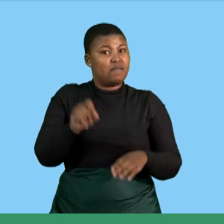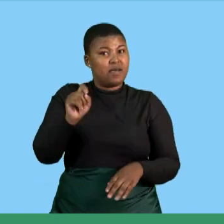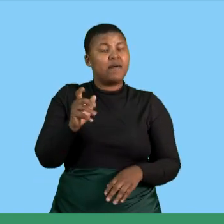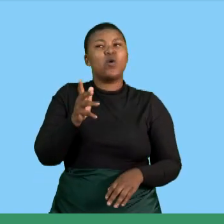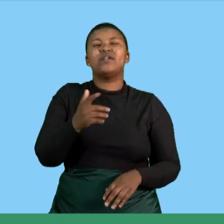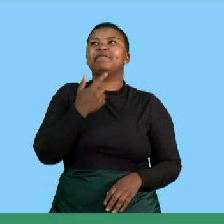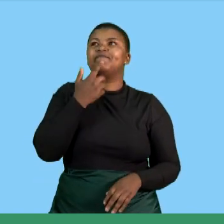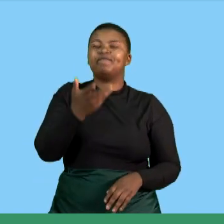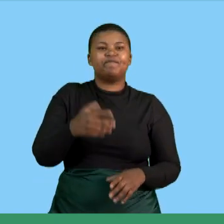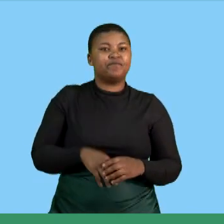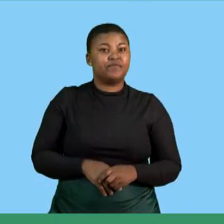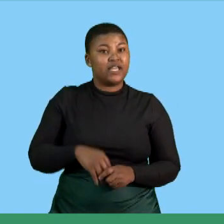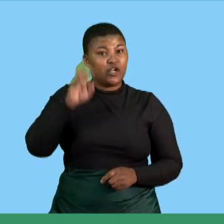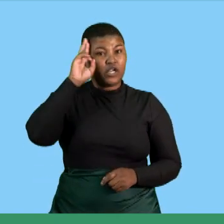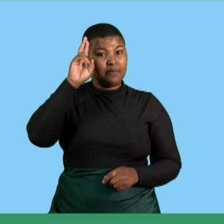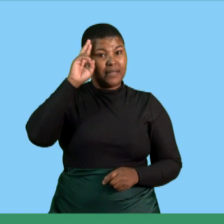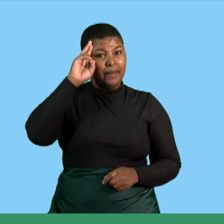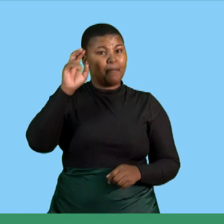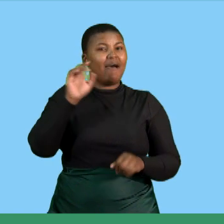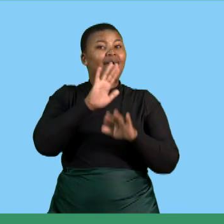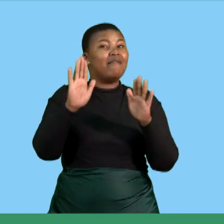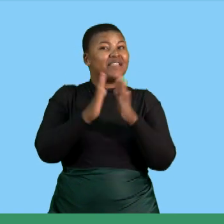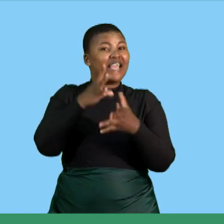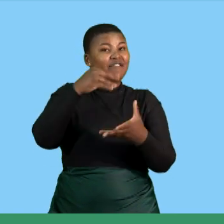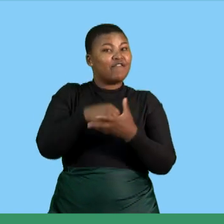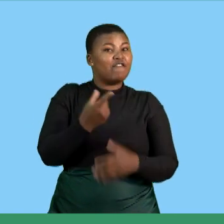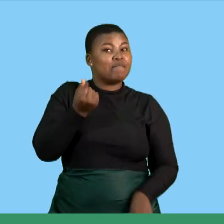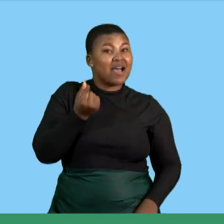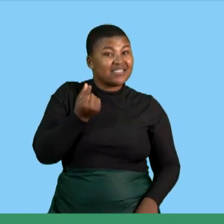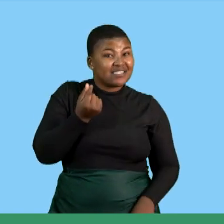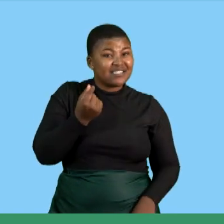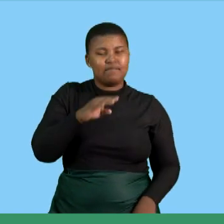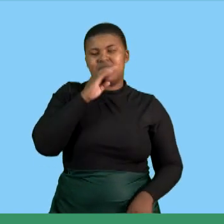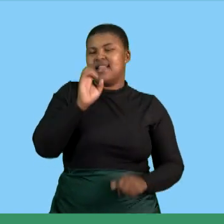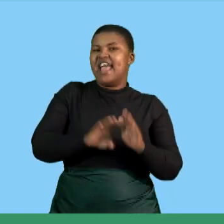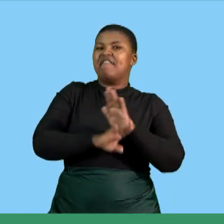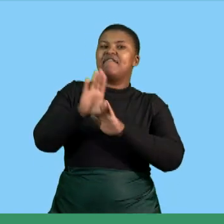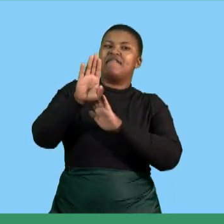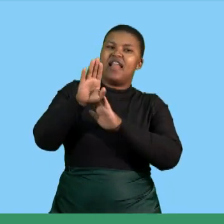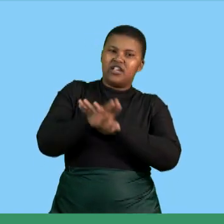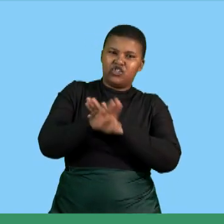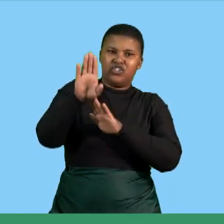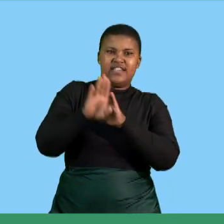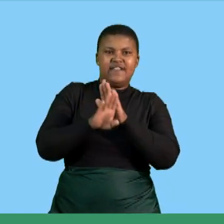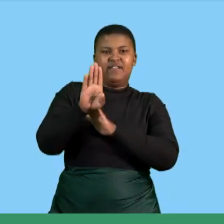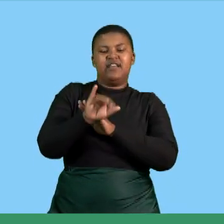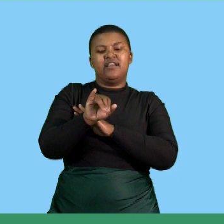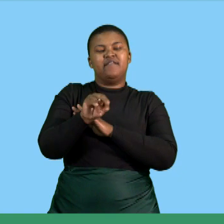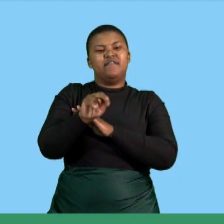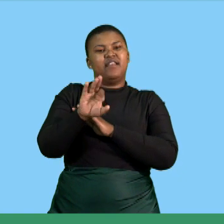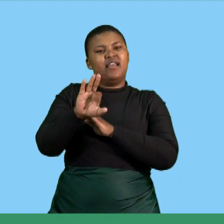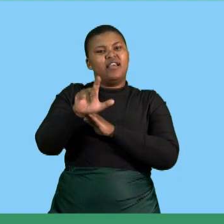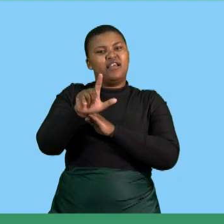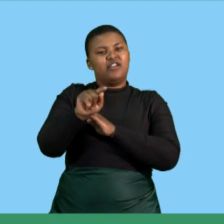be, remember, it's everything to do with money. So it will be, for example, the inflation